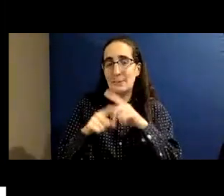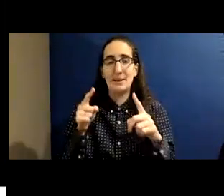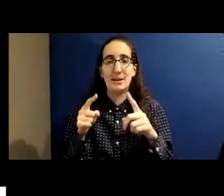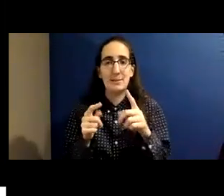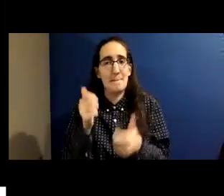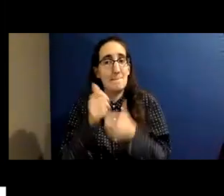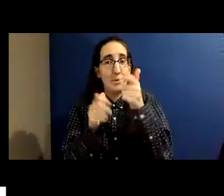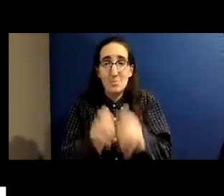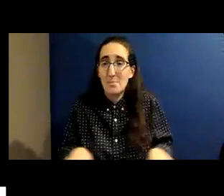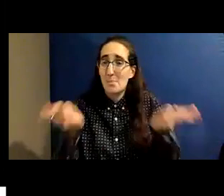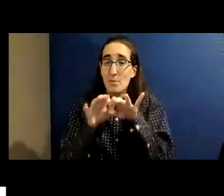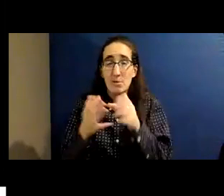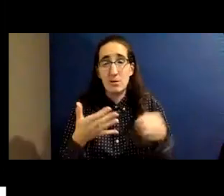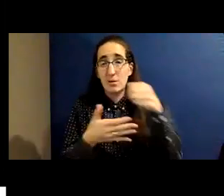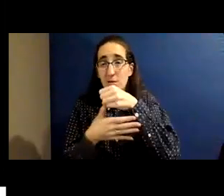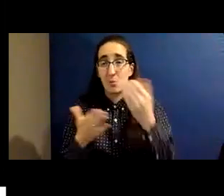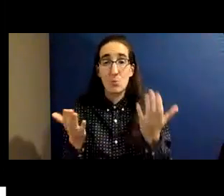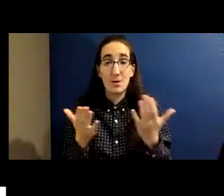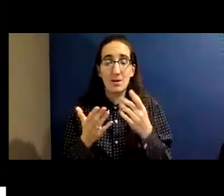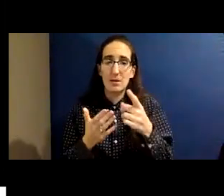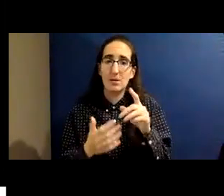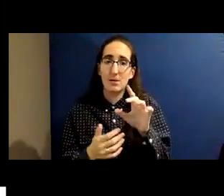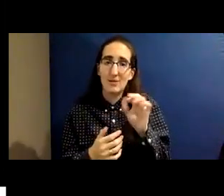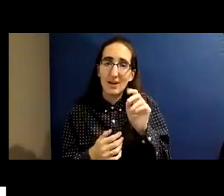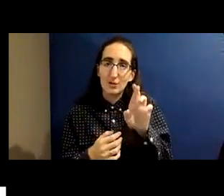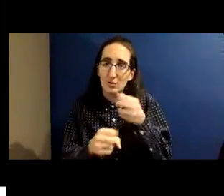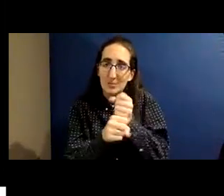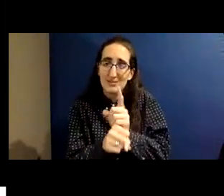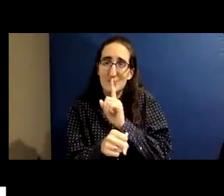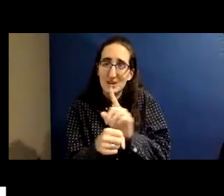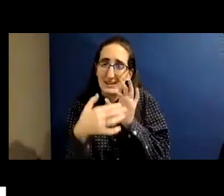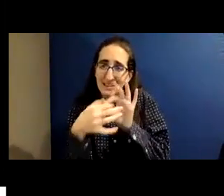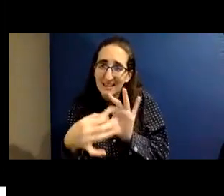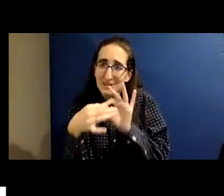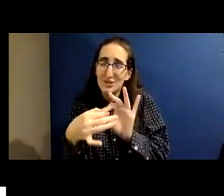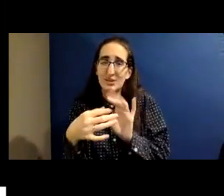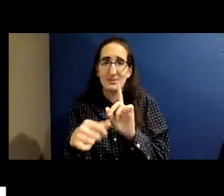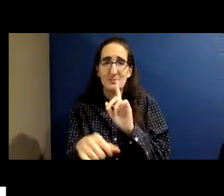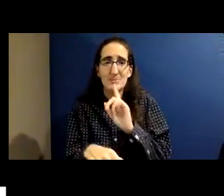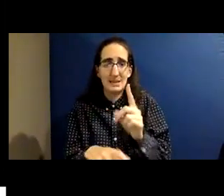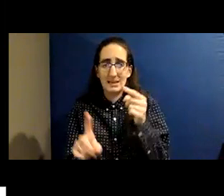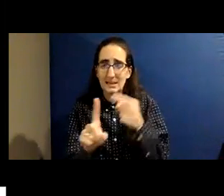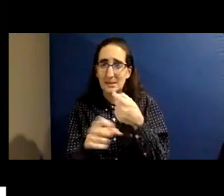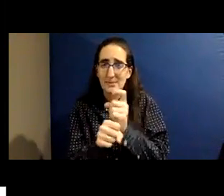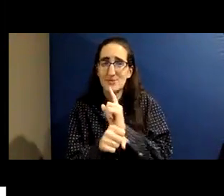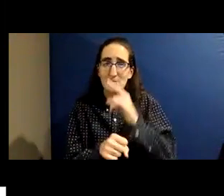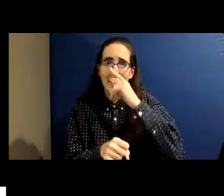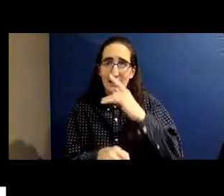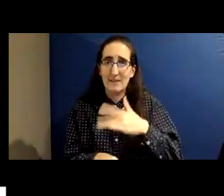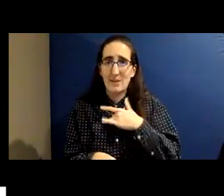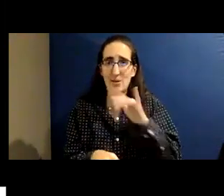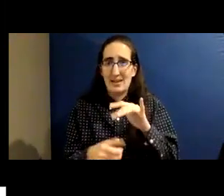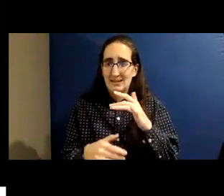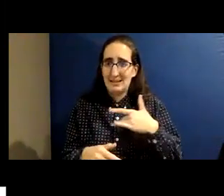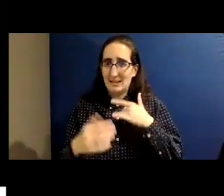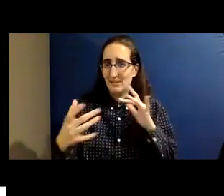most important one, is to foster real connection, to really make sure that kids feel that sense of